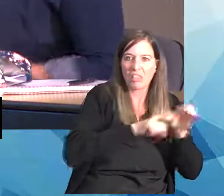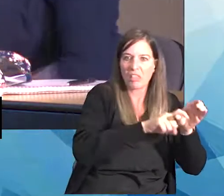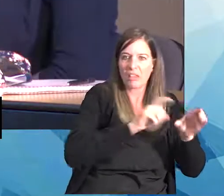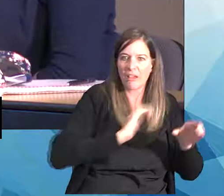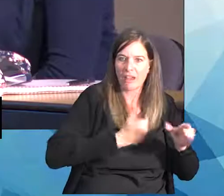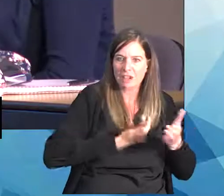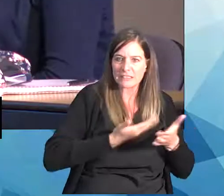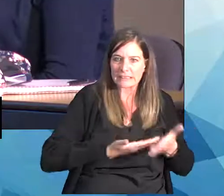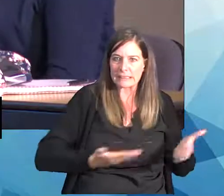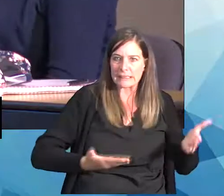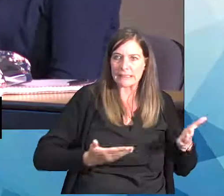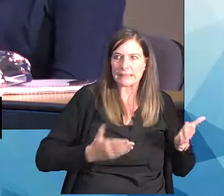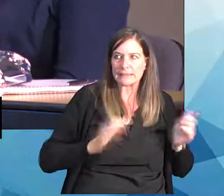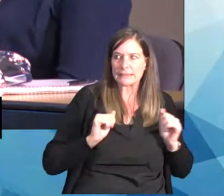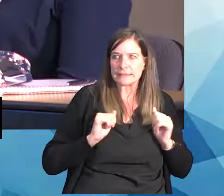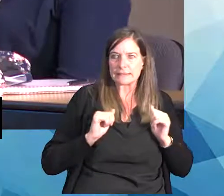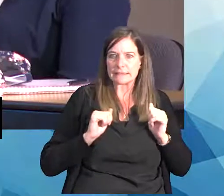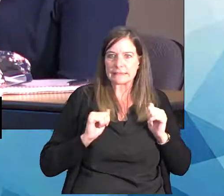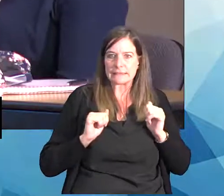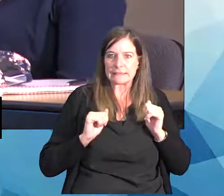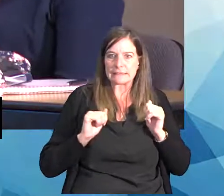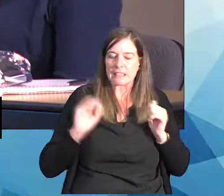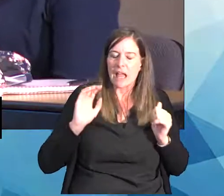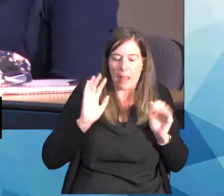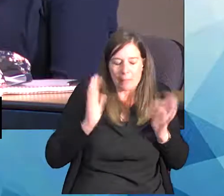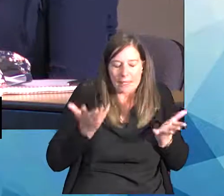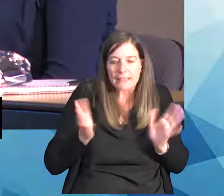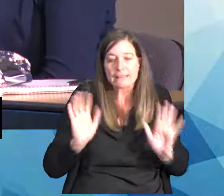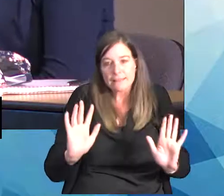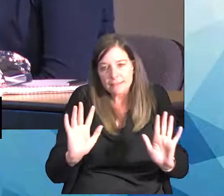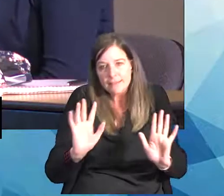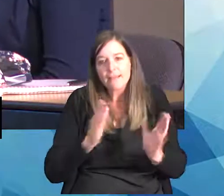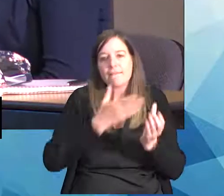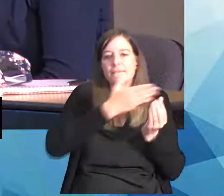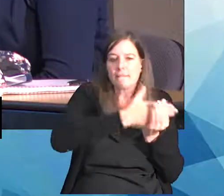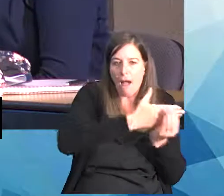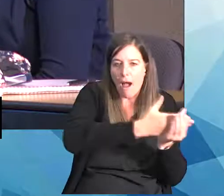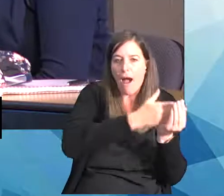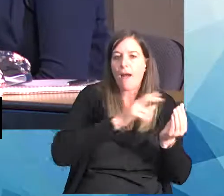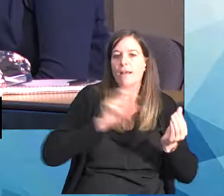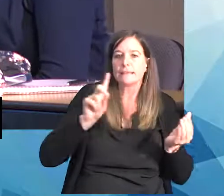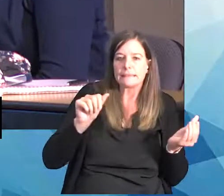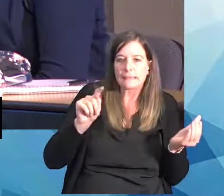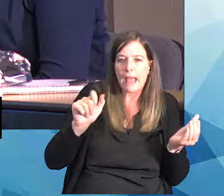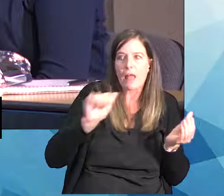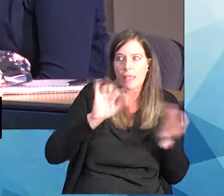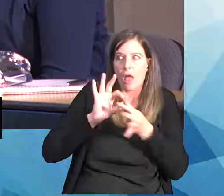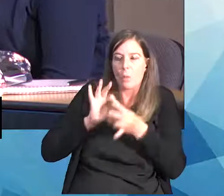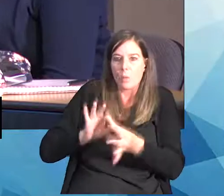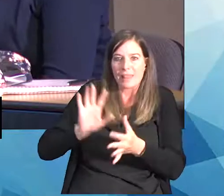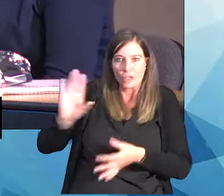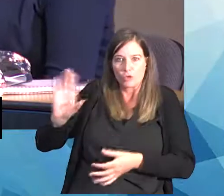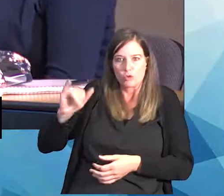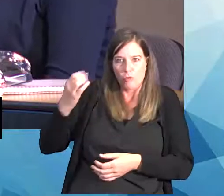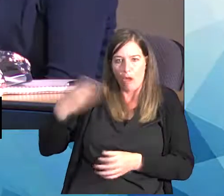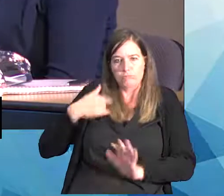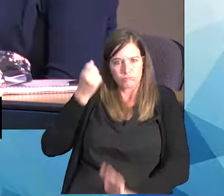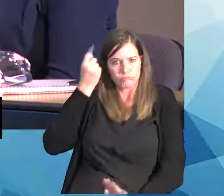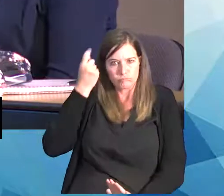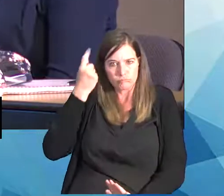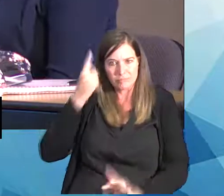the files and data would be relevant to their job position, but I guess I would personally feel more comfortable if this person